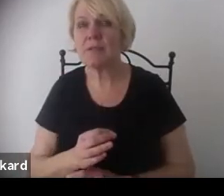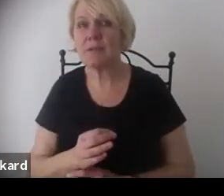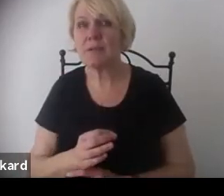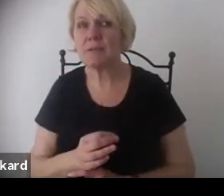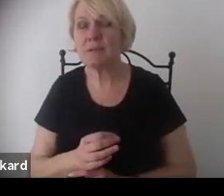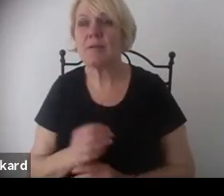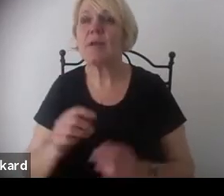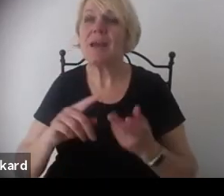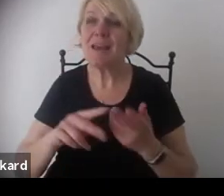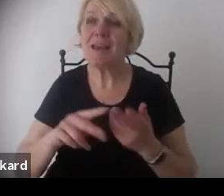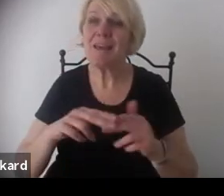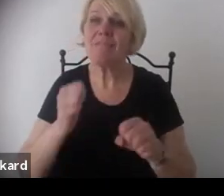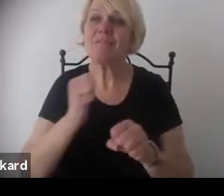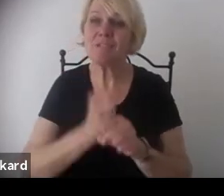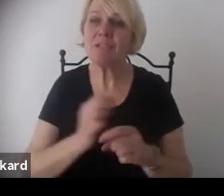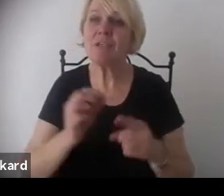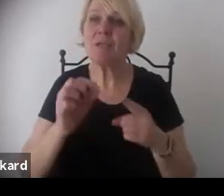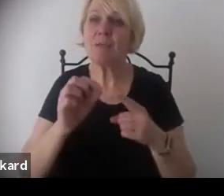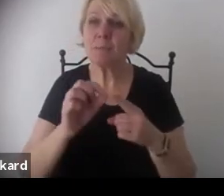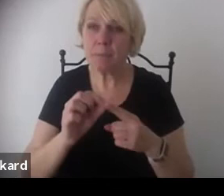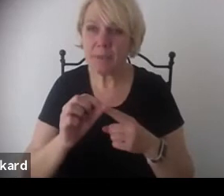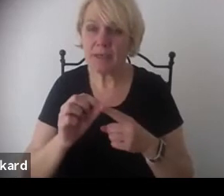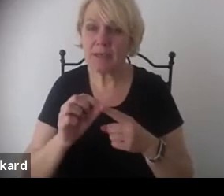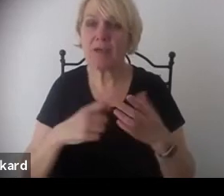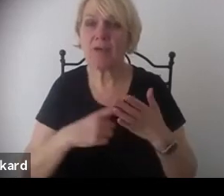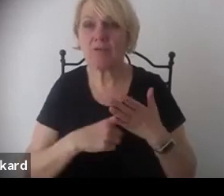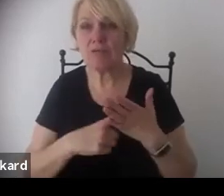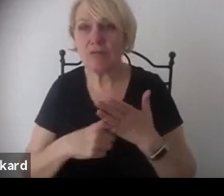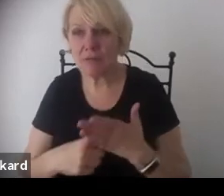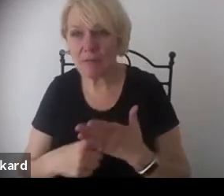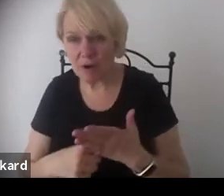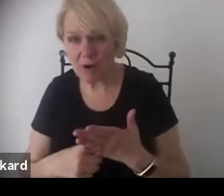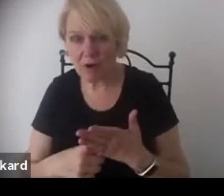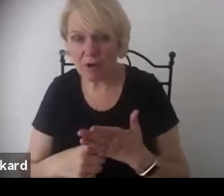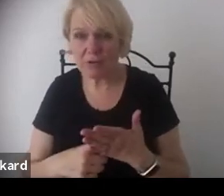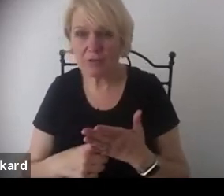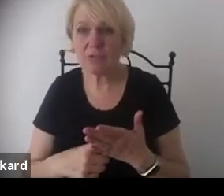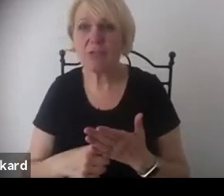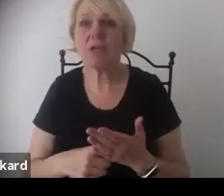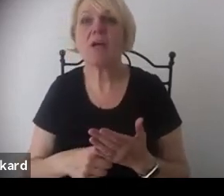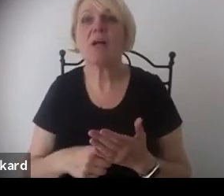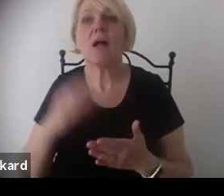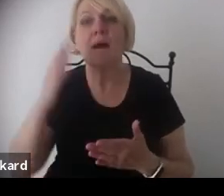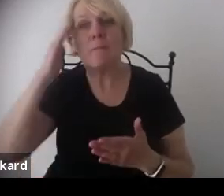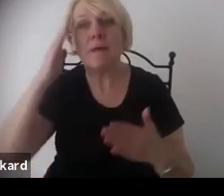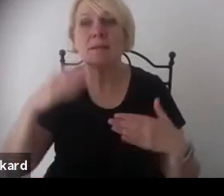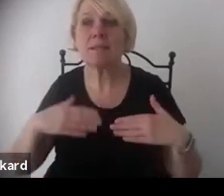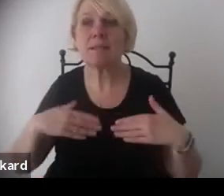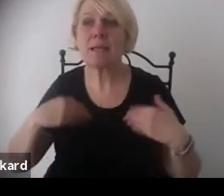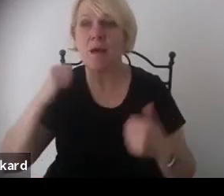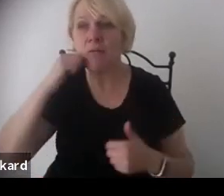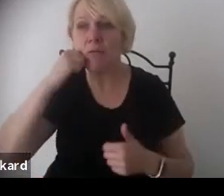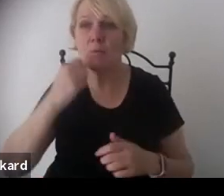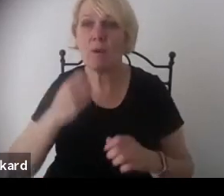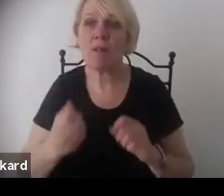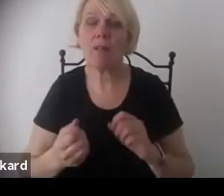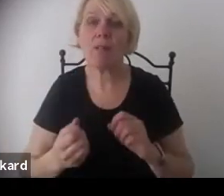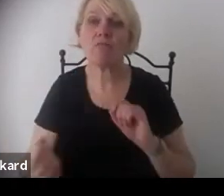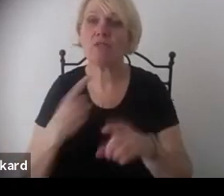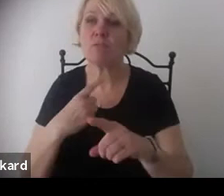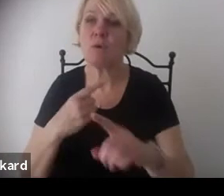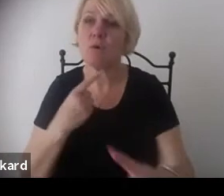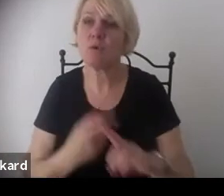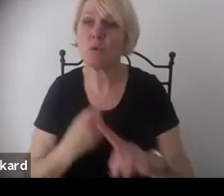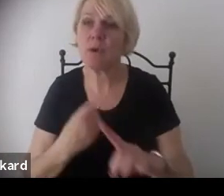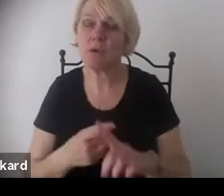GP refers, that you would actually swiftly support. What are the kind of current timescales or wait times now, just being realistic